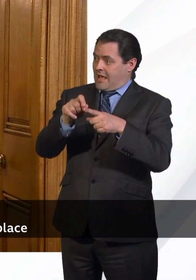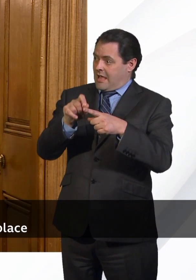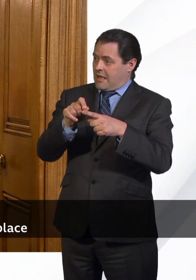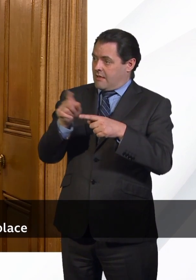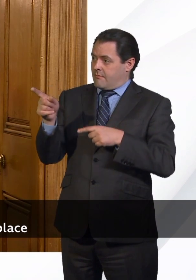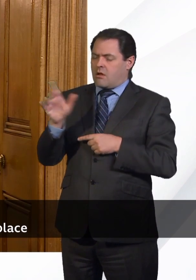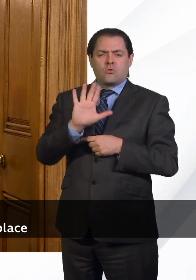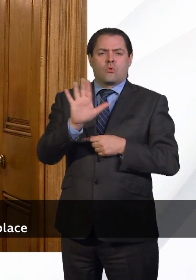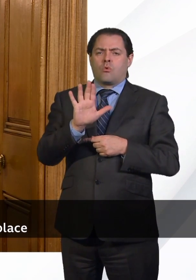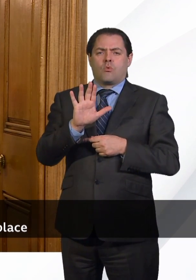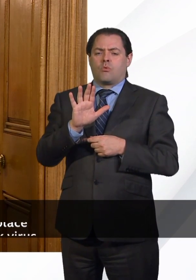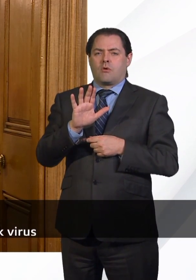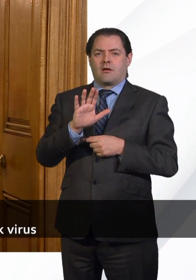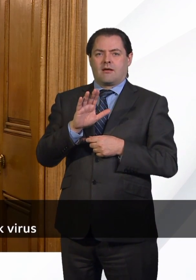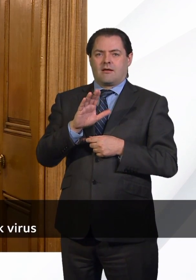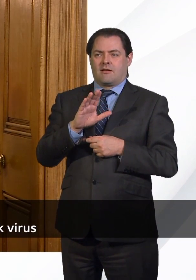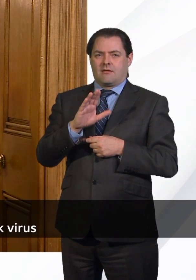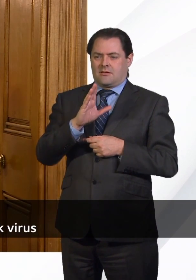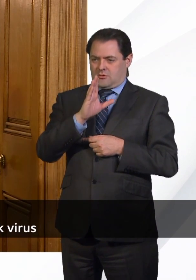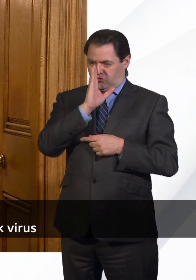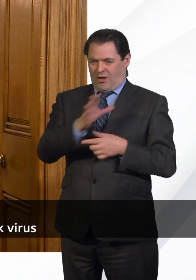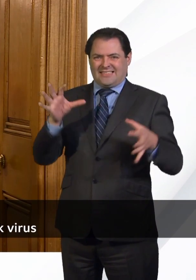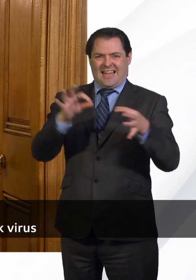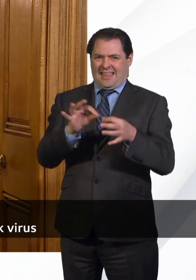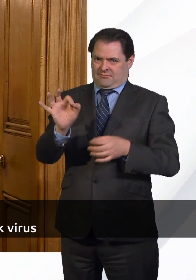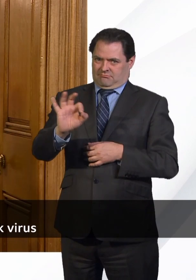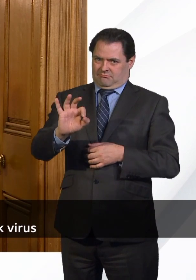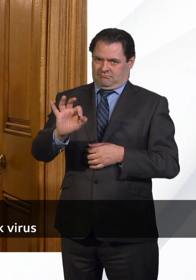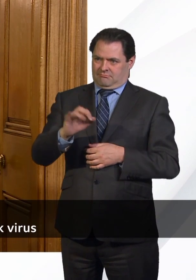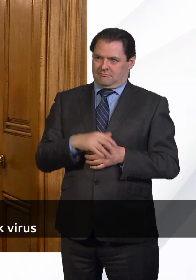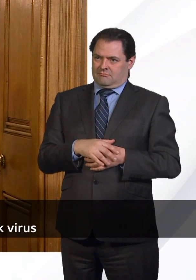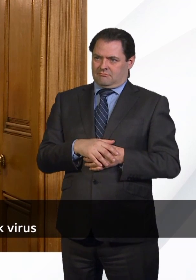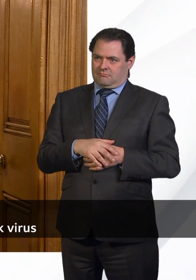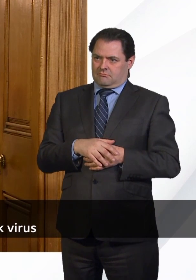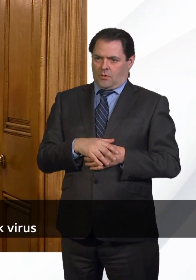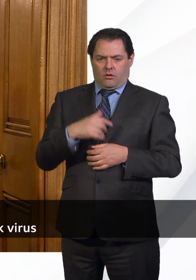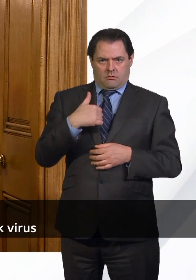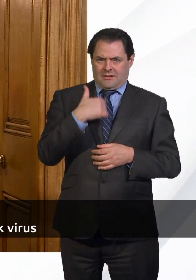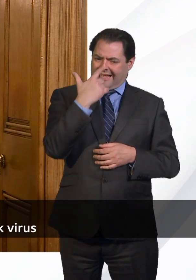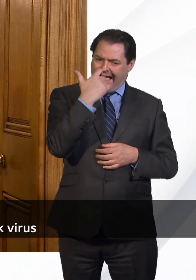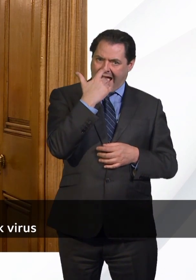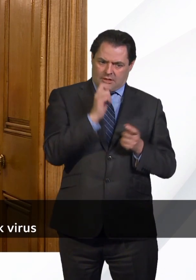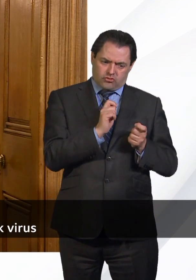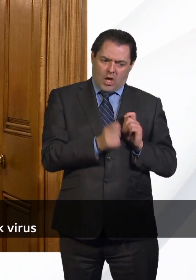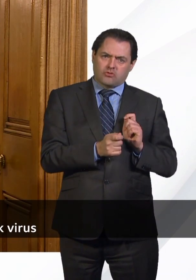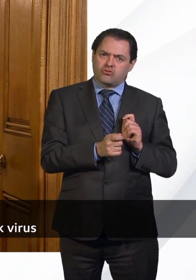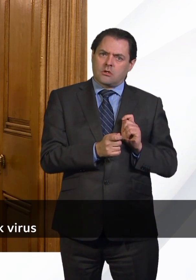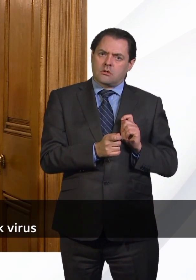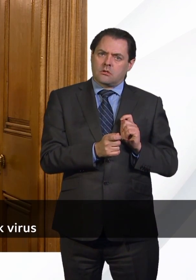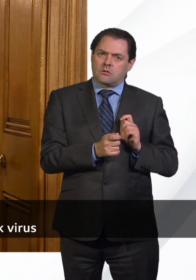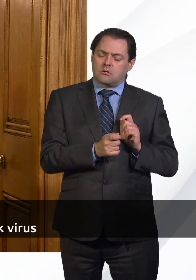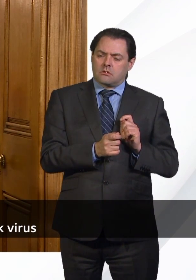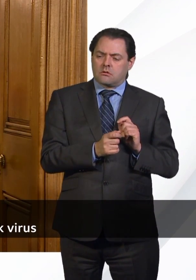necessarily linked like that. We haven't said that we can't make changes before it's up and running. It's just